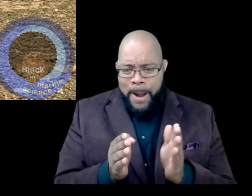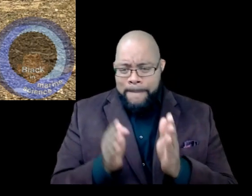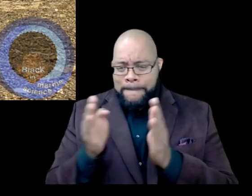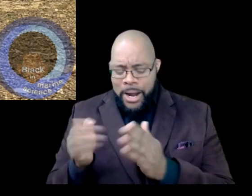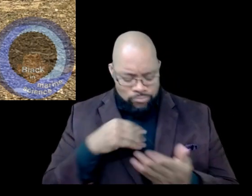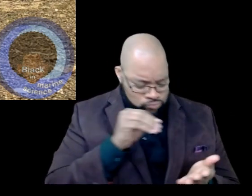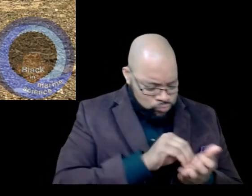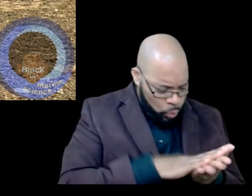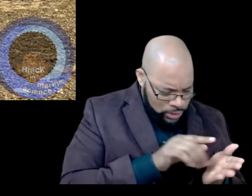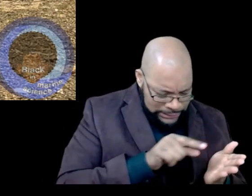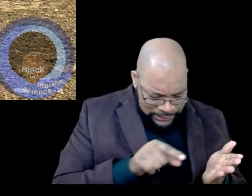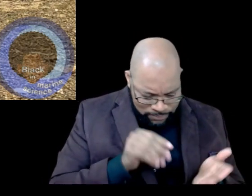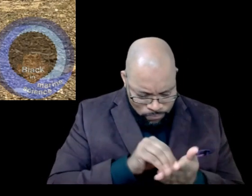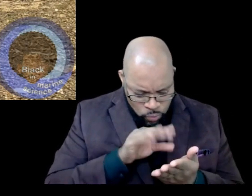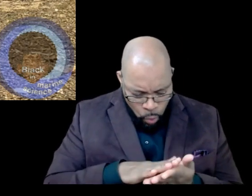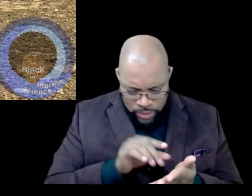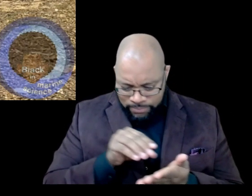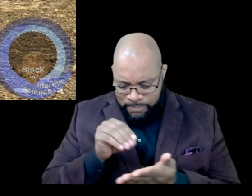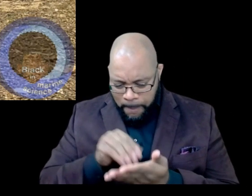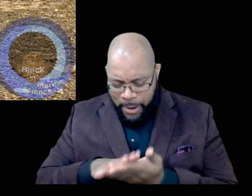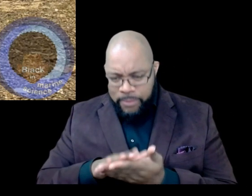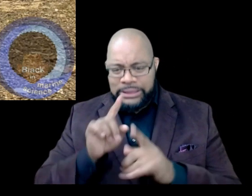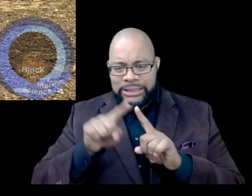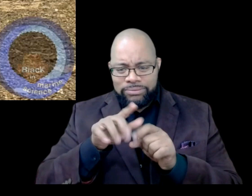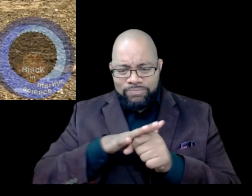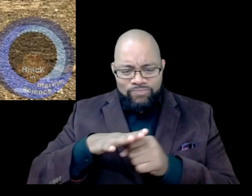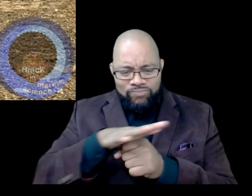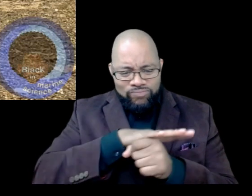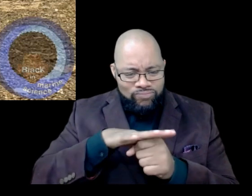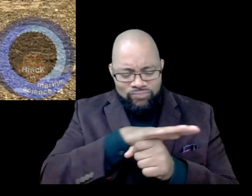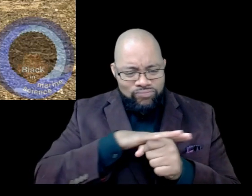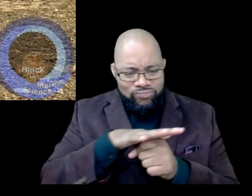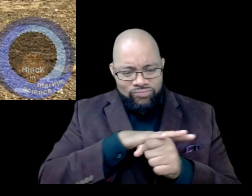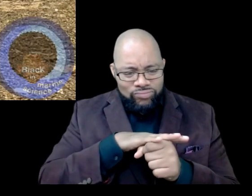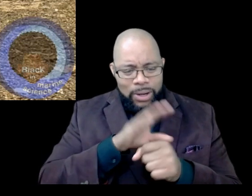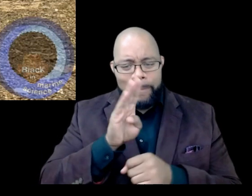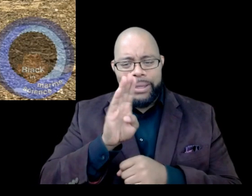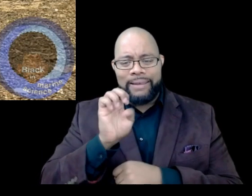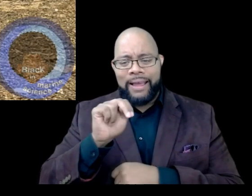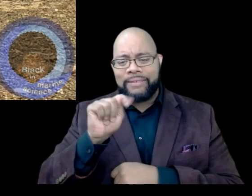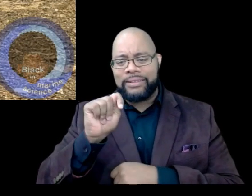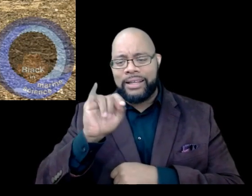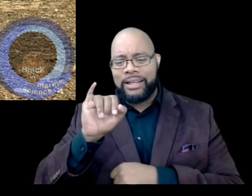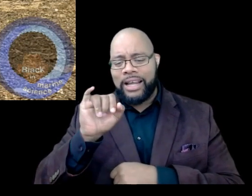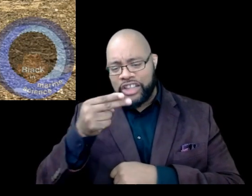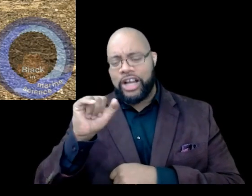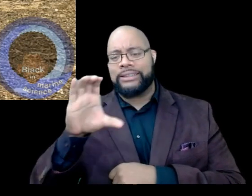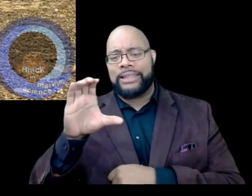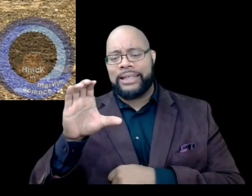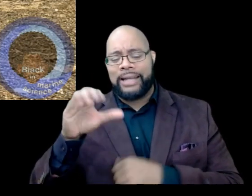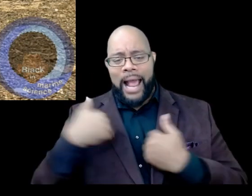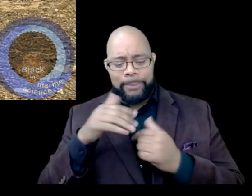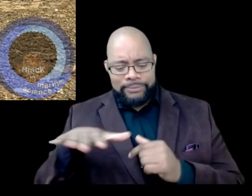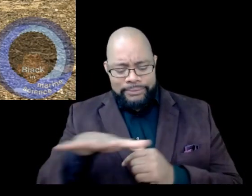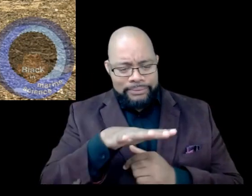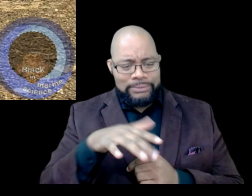1 meter intervals, I record the benthic component or benthic